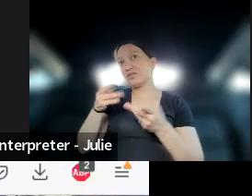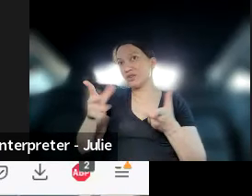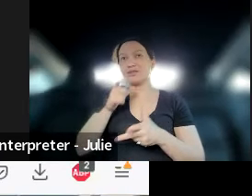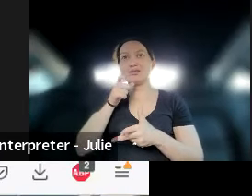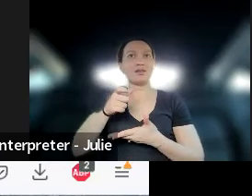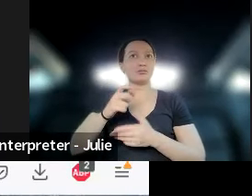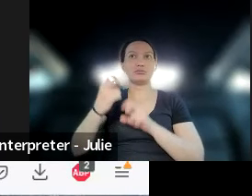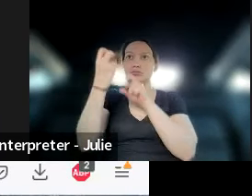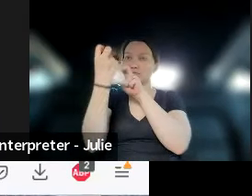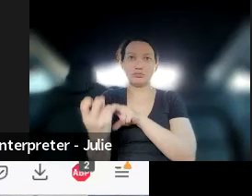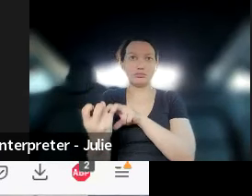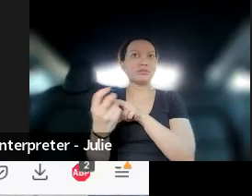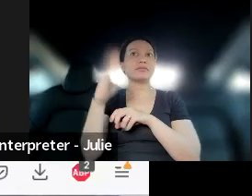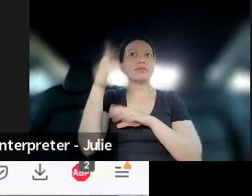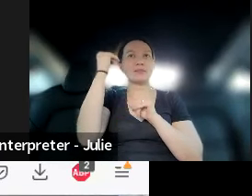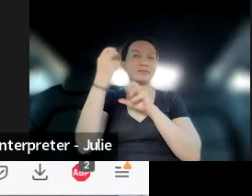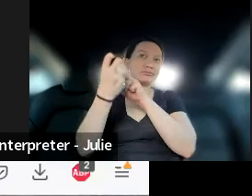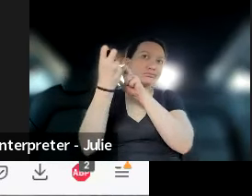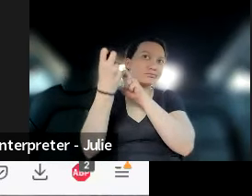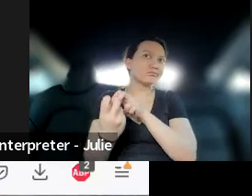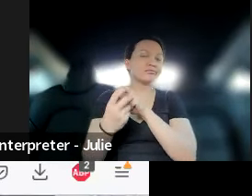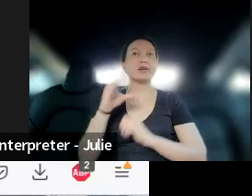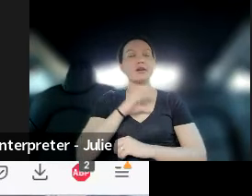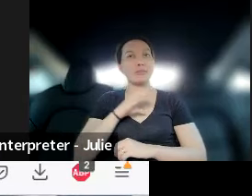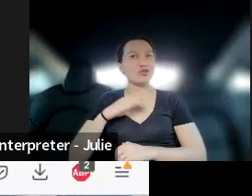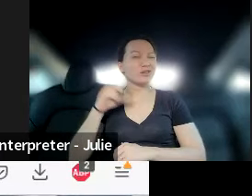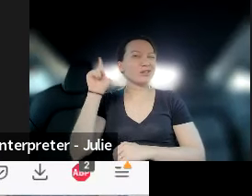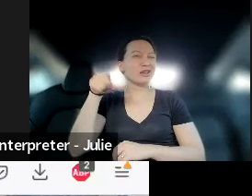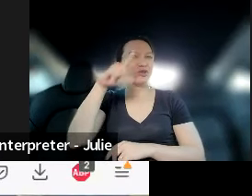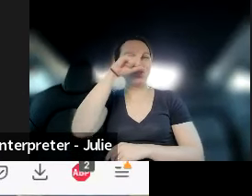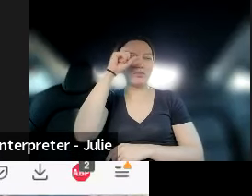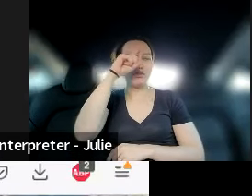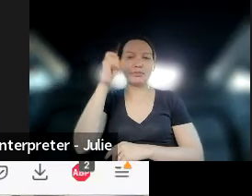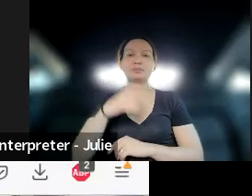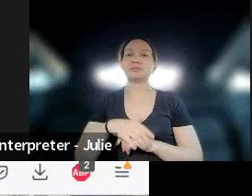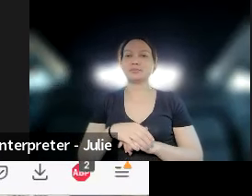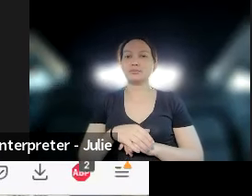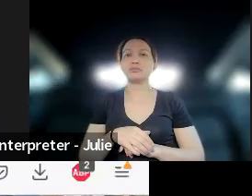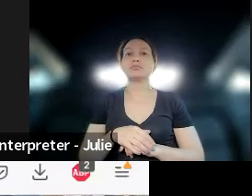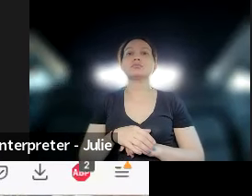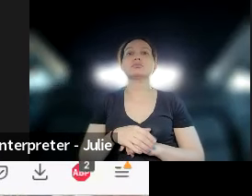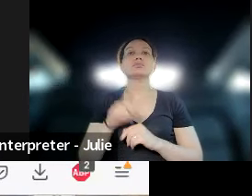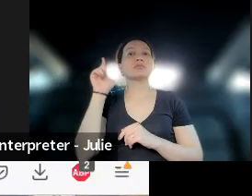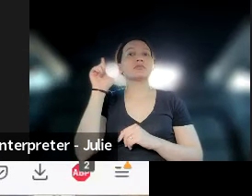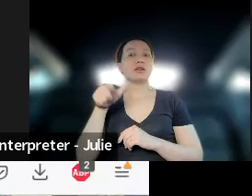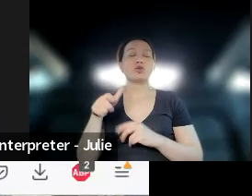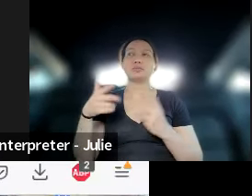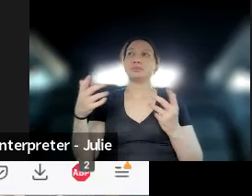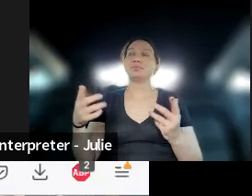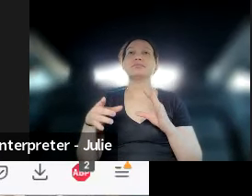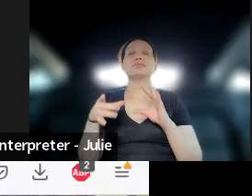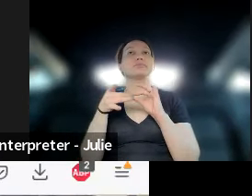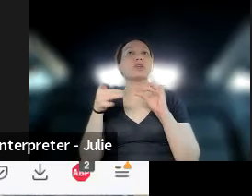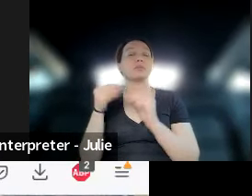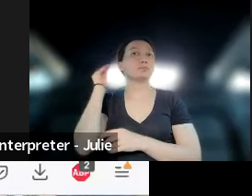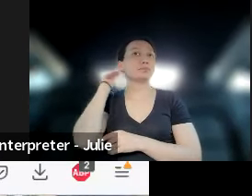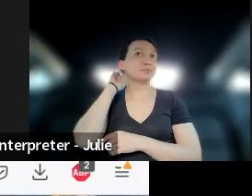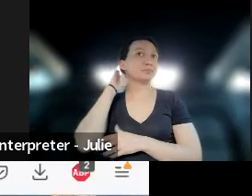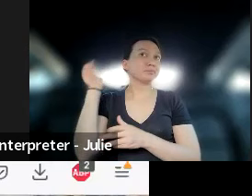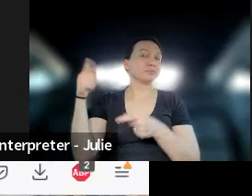down yet. We expect to be set down by the commission later this summer. We would then, take the comments that we've heard thus